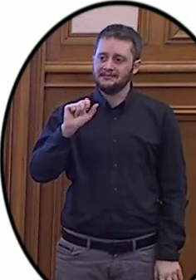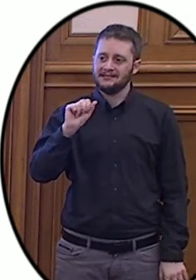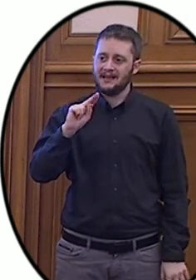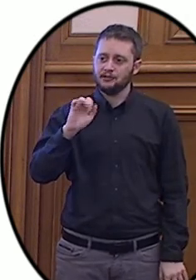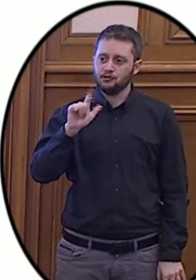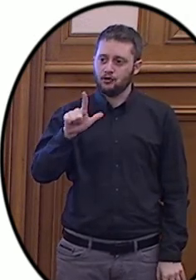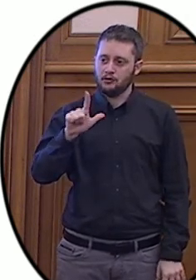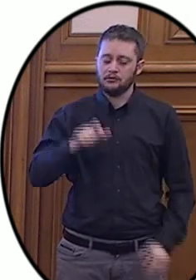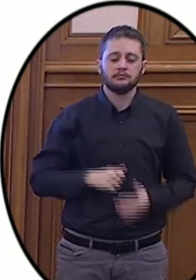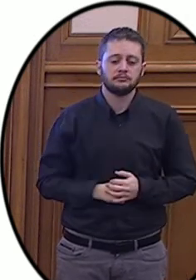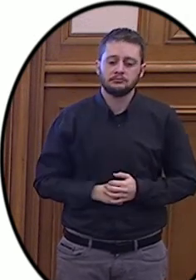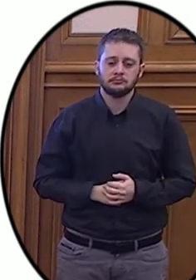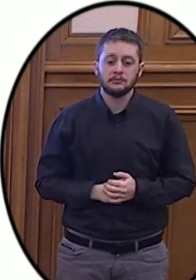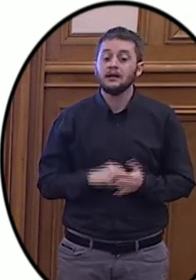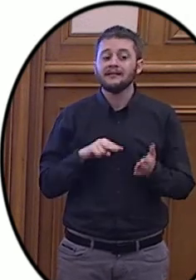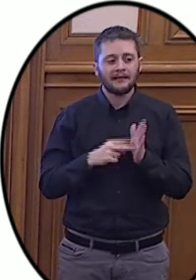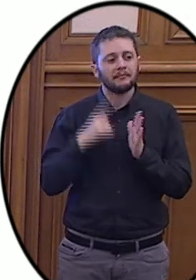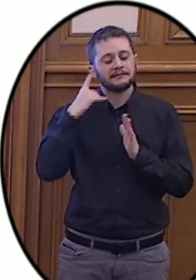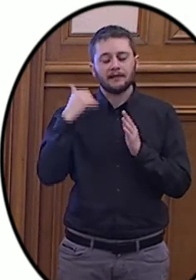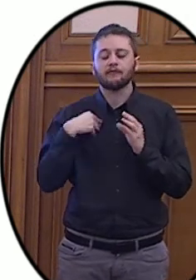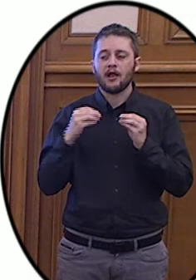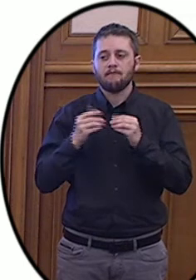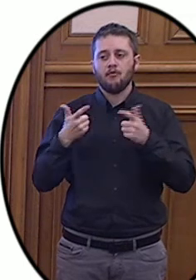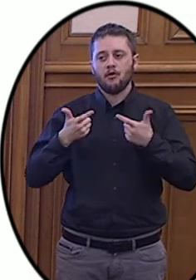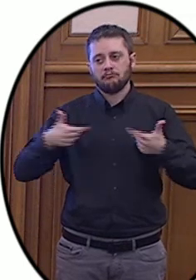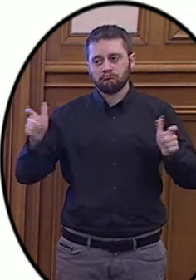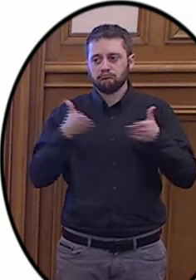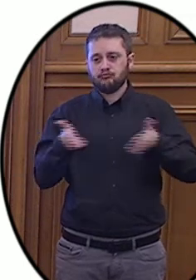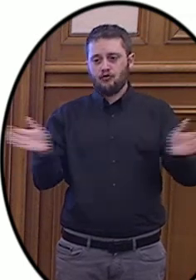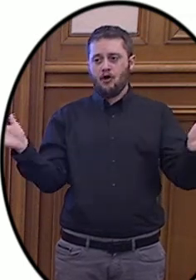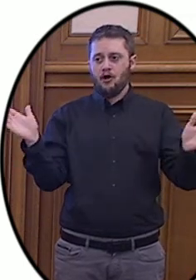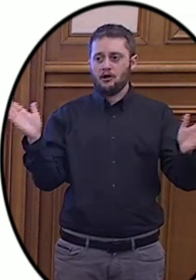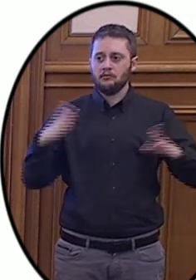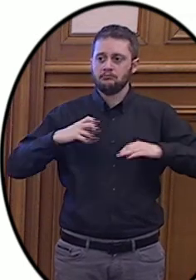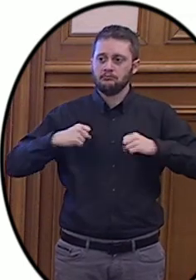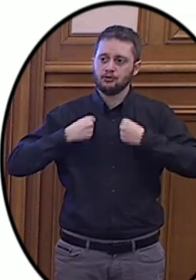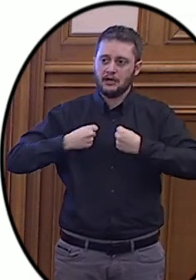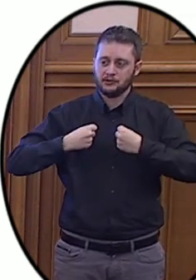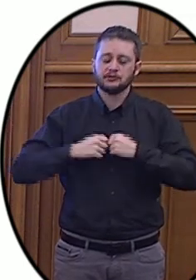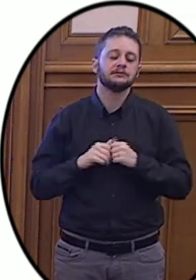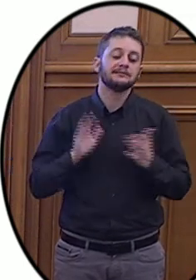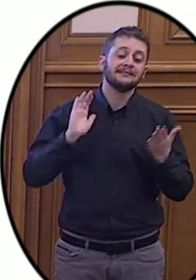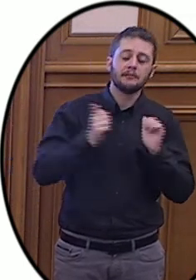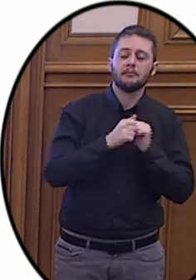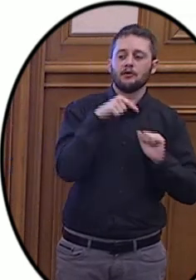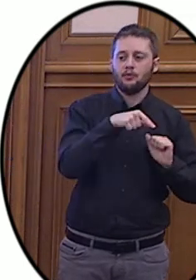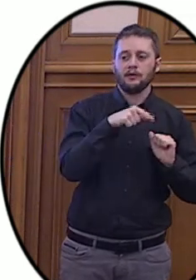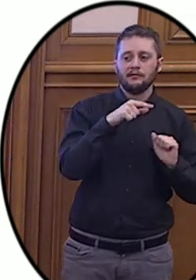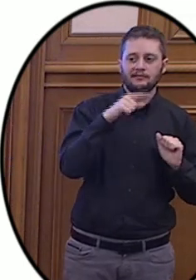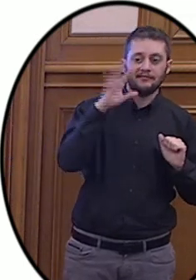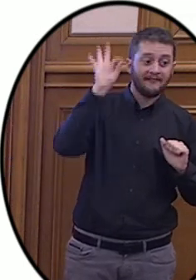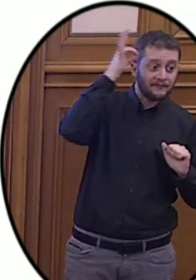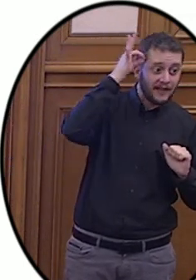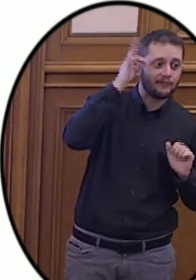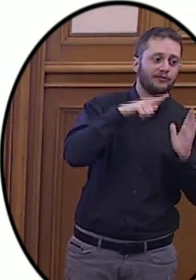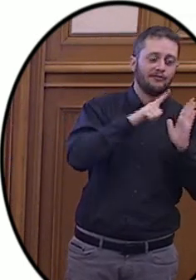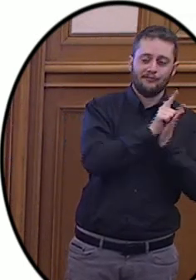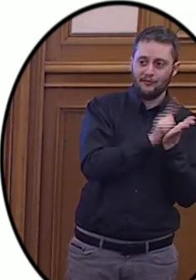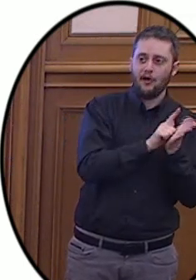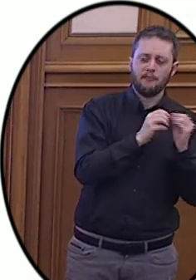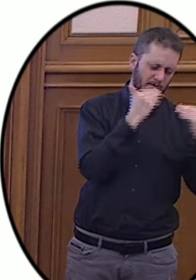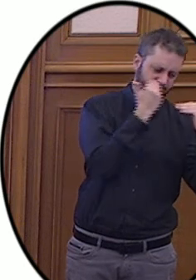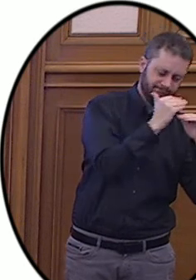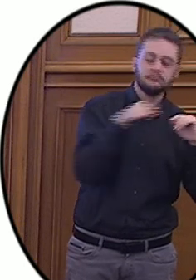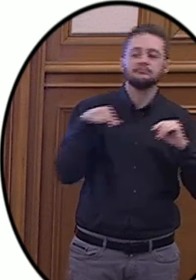law protects a much broader range of conditions and impairments under our state law than federal law